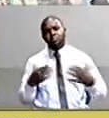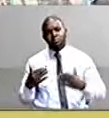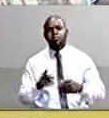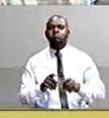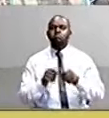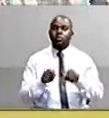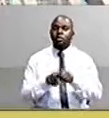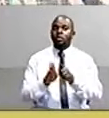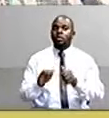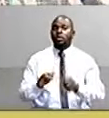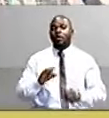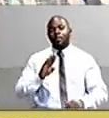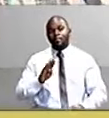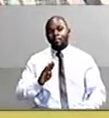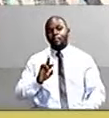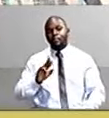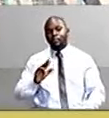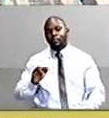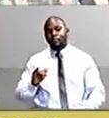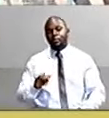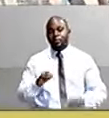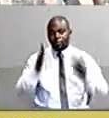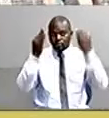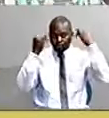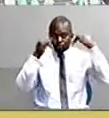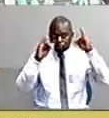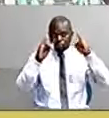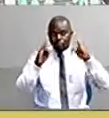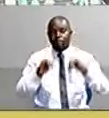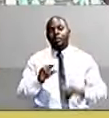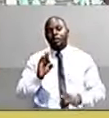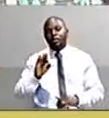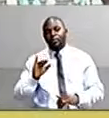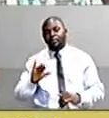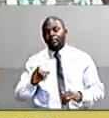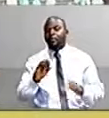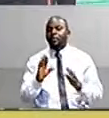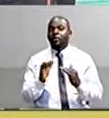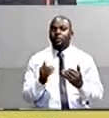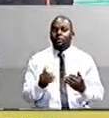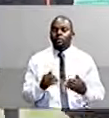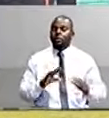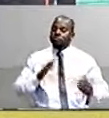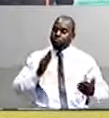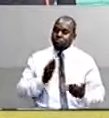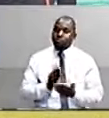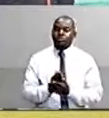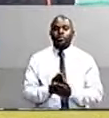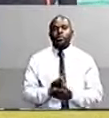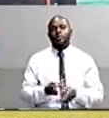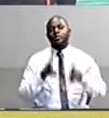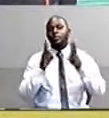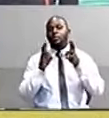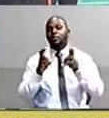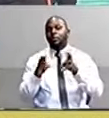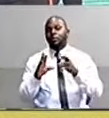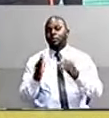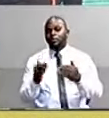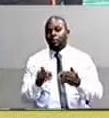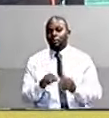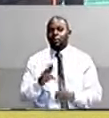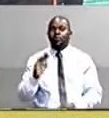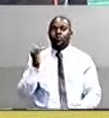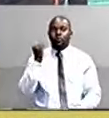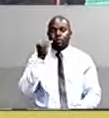Breadstars, meanwhile, is hosting Bull FC in the second game of the day, with Bull proving to be contesting for the title. Busoga